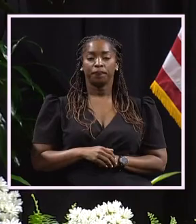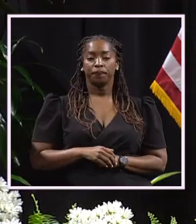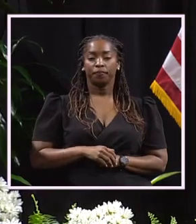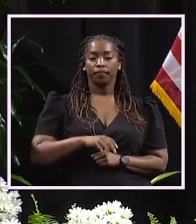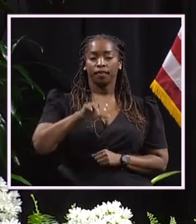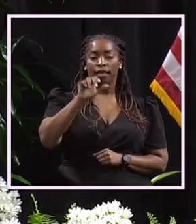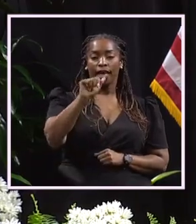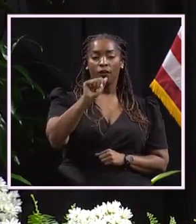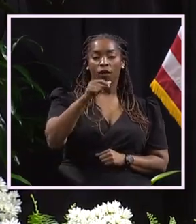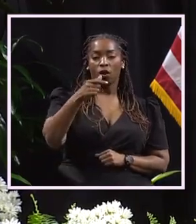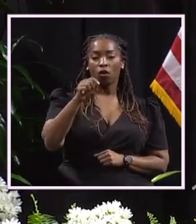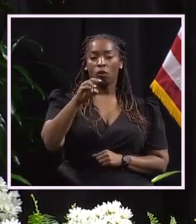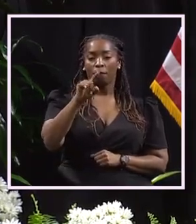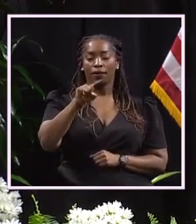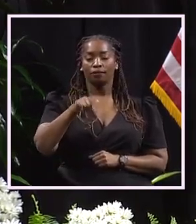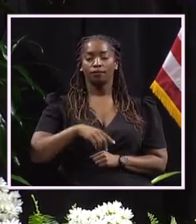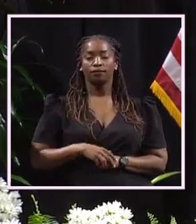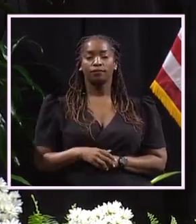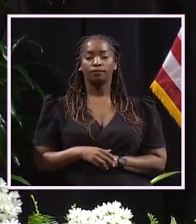Ariel Thomas.